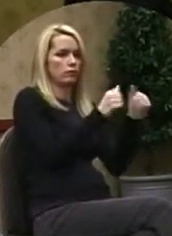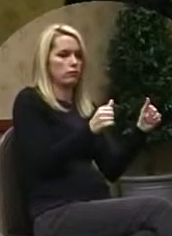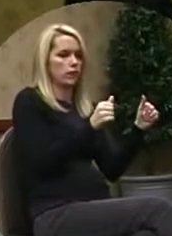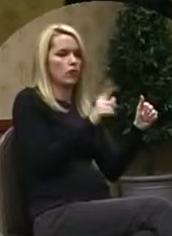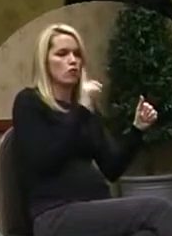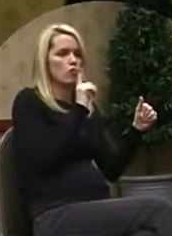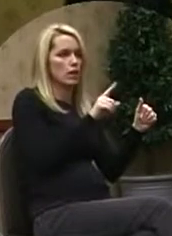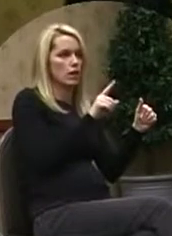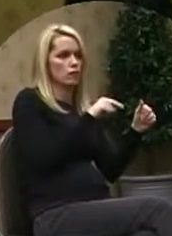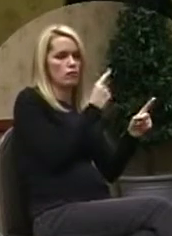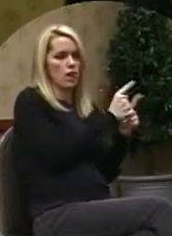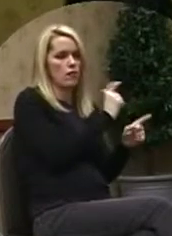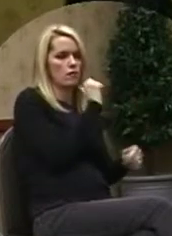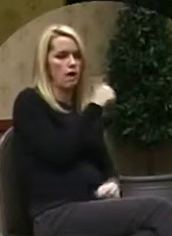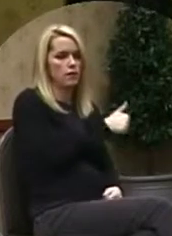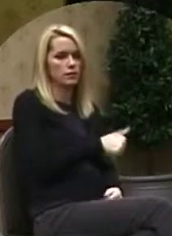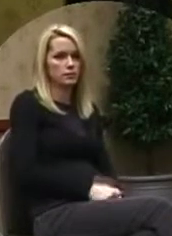right.